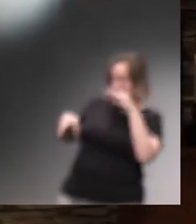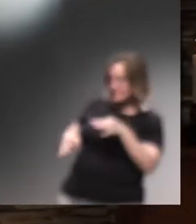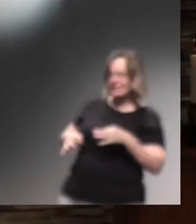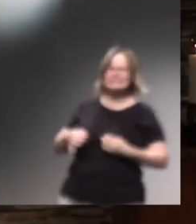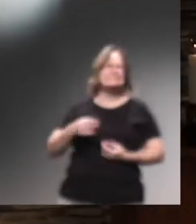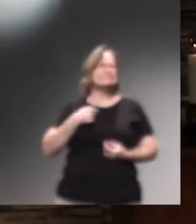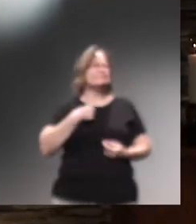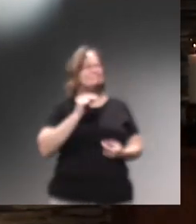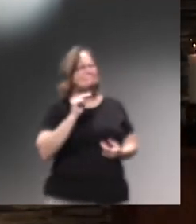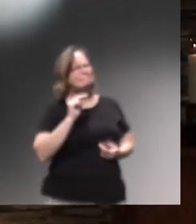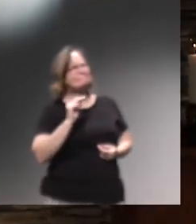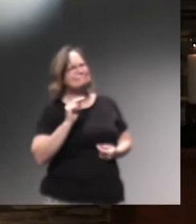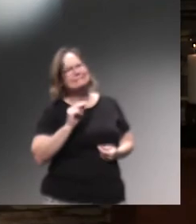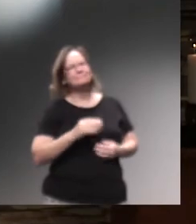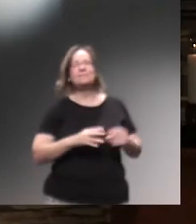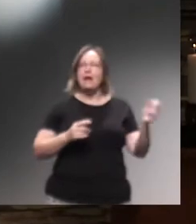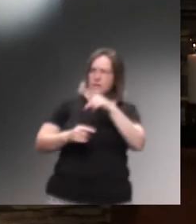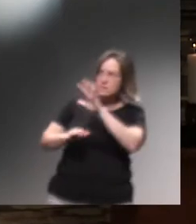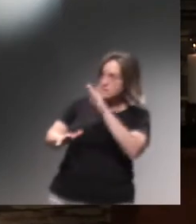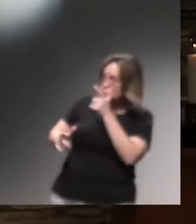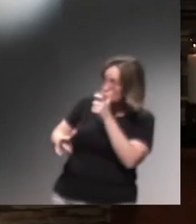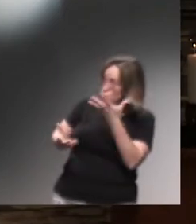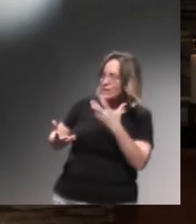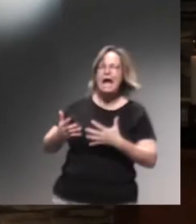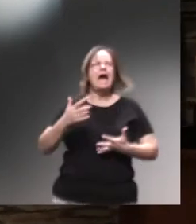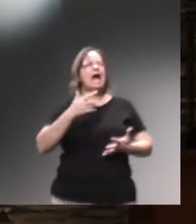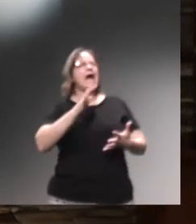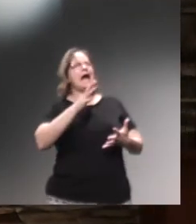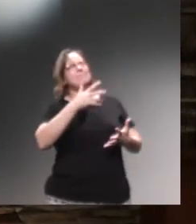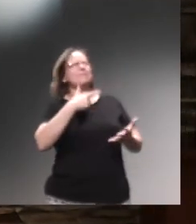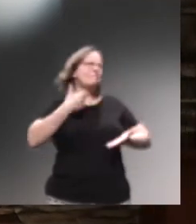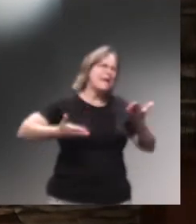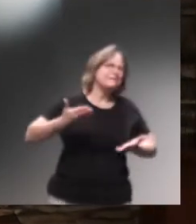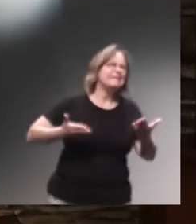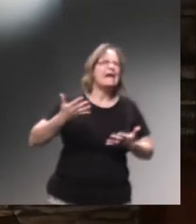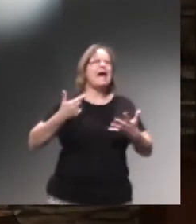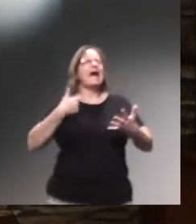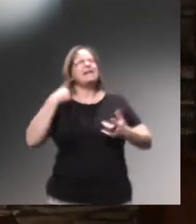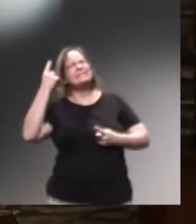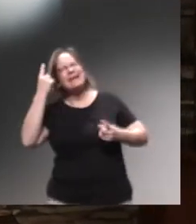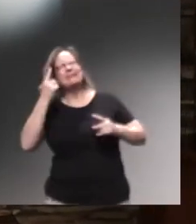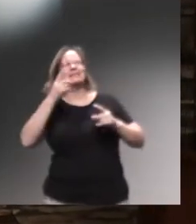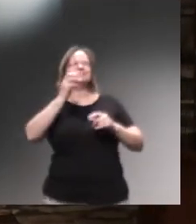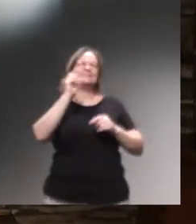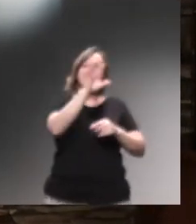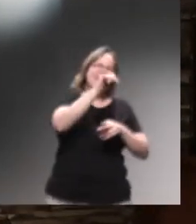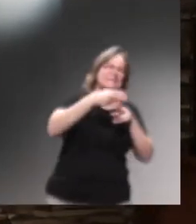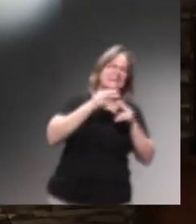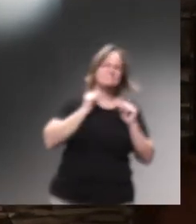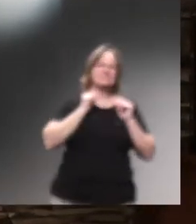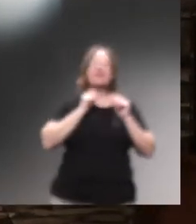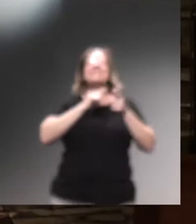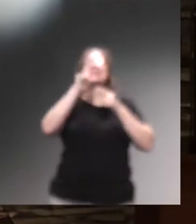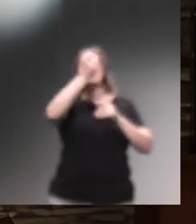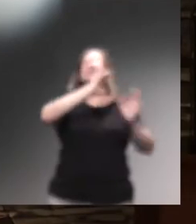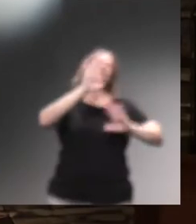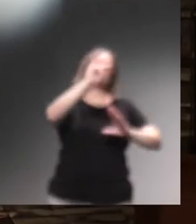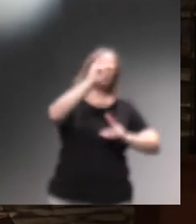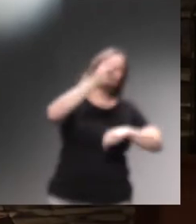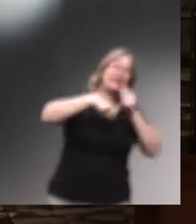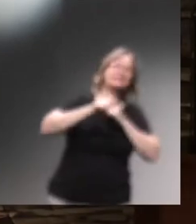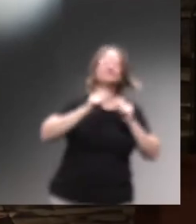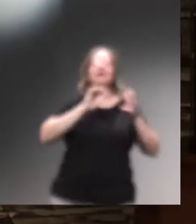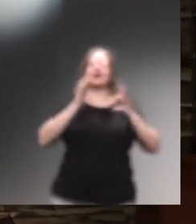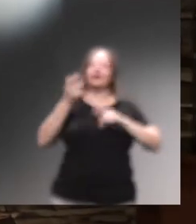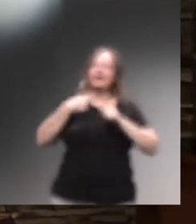I said, "No." And then it was, "Well, maybe, I'm thinking about," and then it'd be a little bit later, "No, it's changed again."